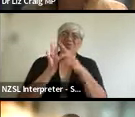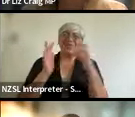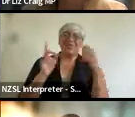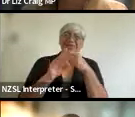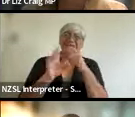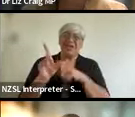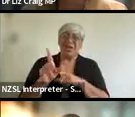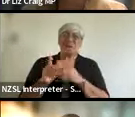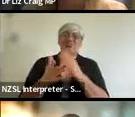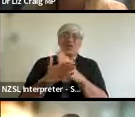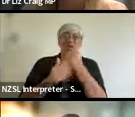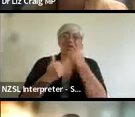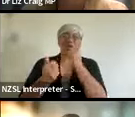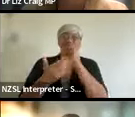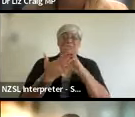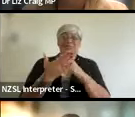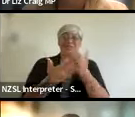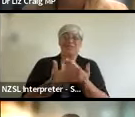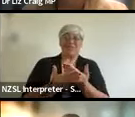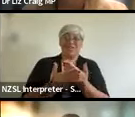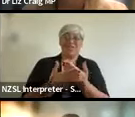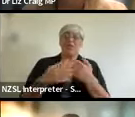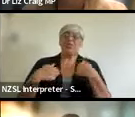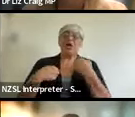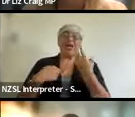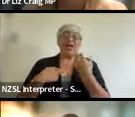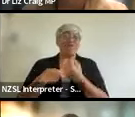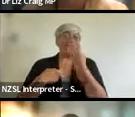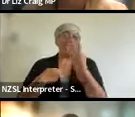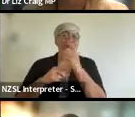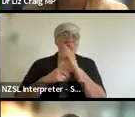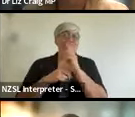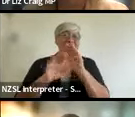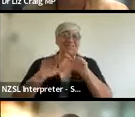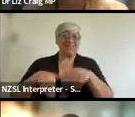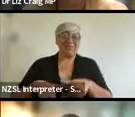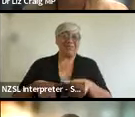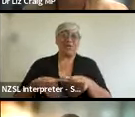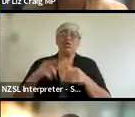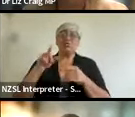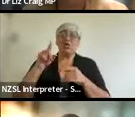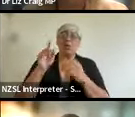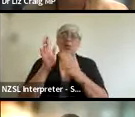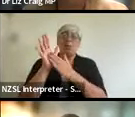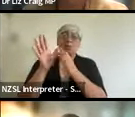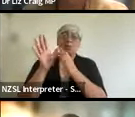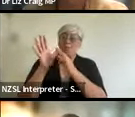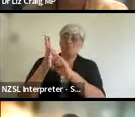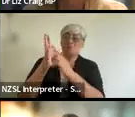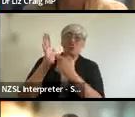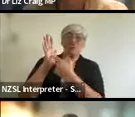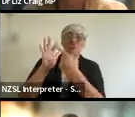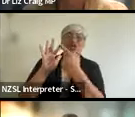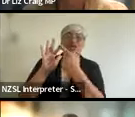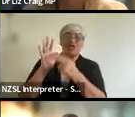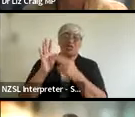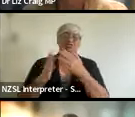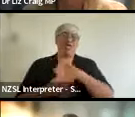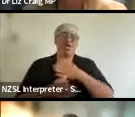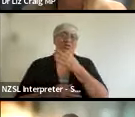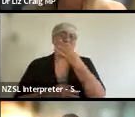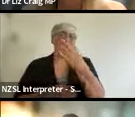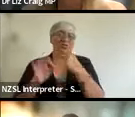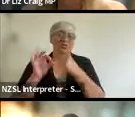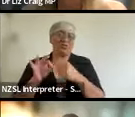a very good submission. We have 4 minutes left, and Member Pugh, Maureen Pugh, has a question. Maureen. Thank you